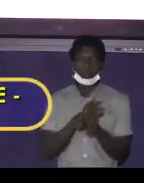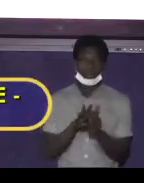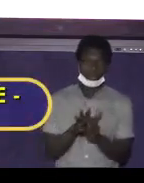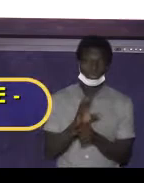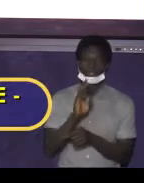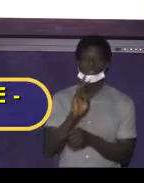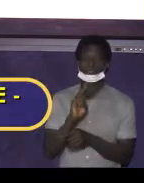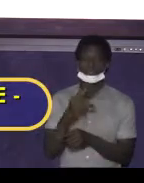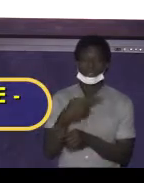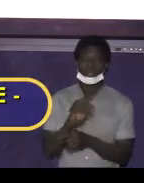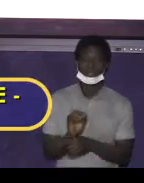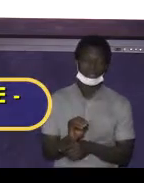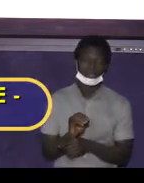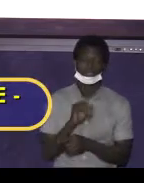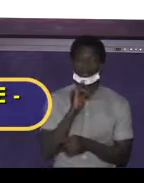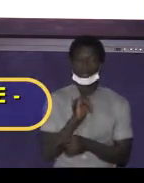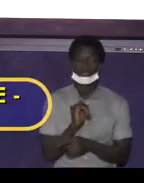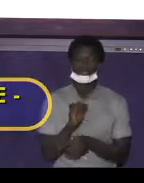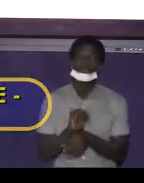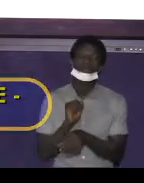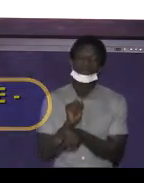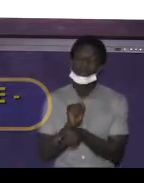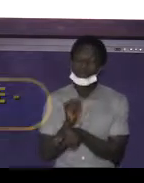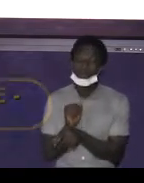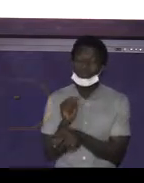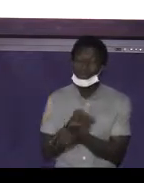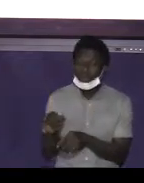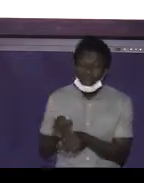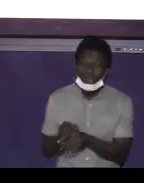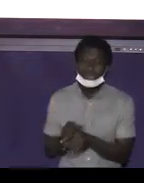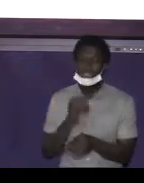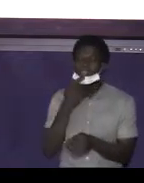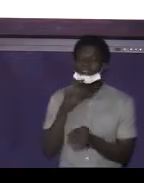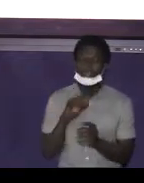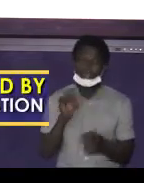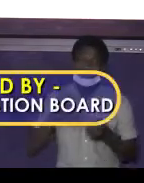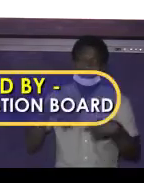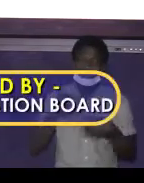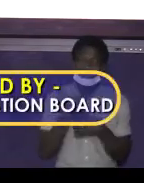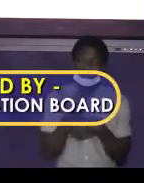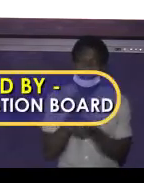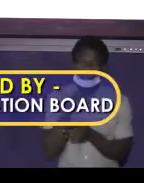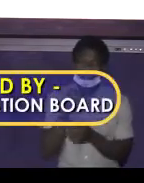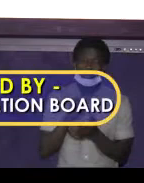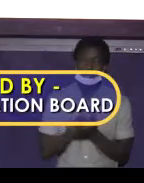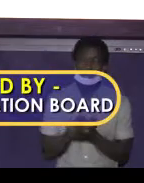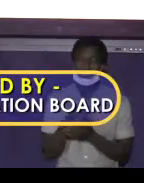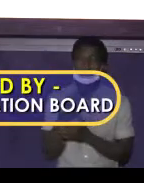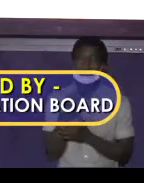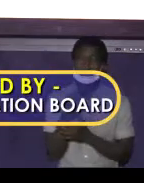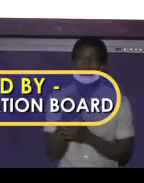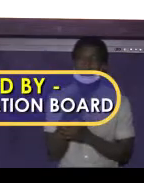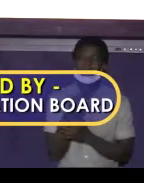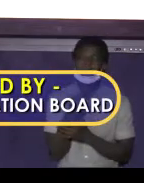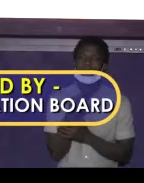WHO, that's World Health Organization, is working seriously in making sure that